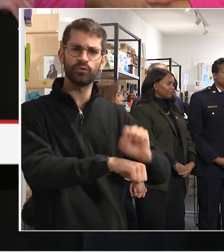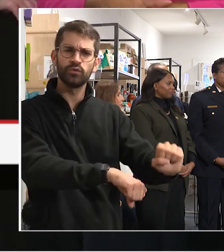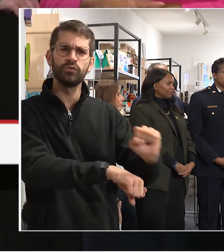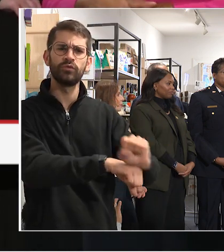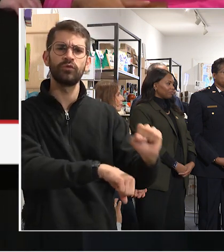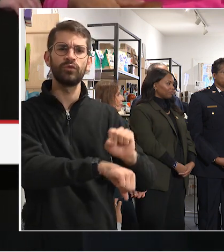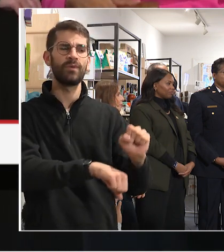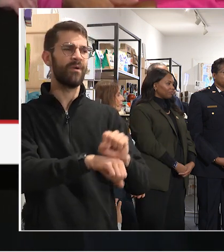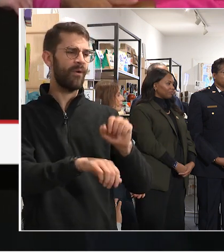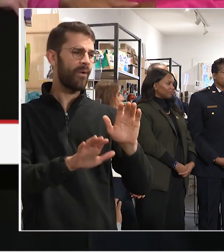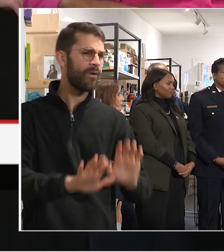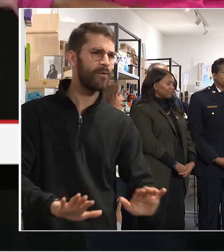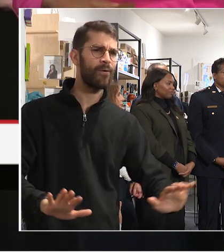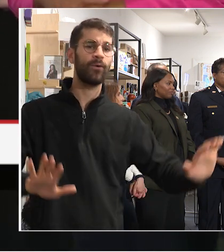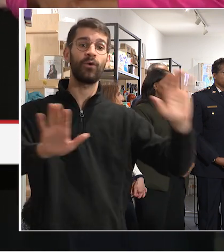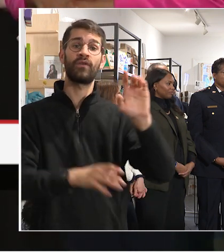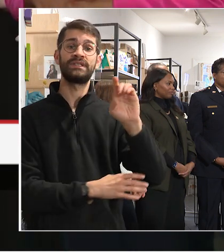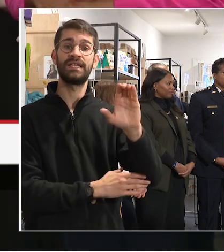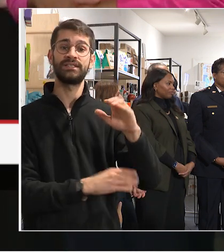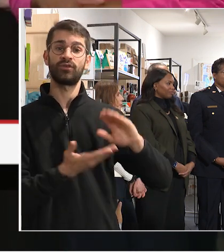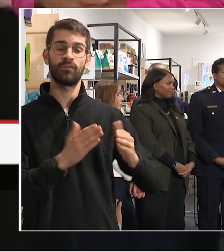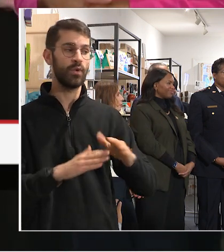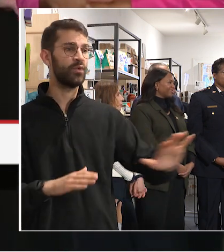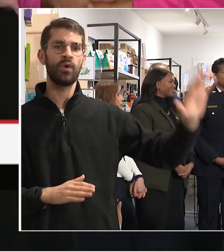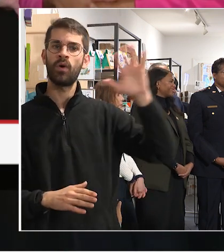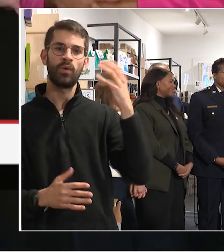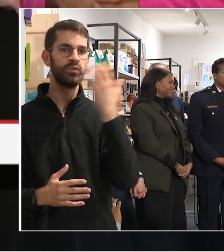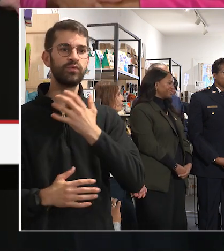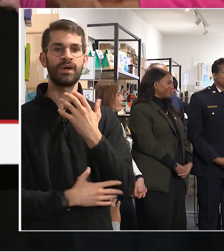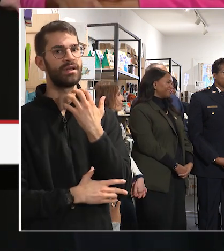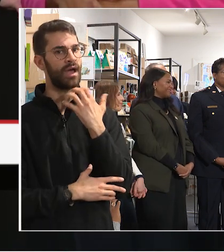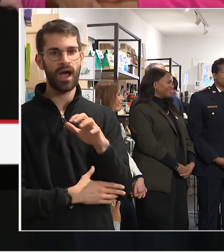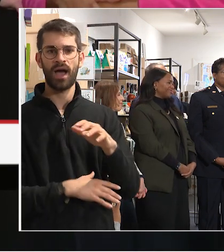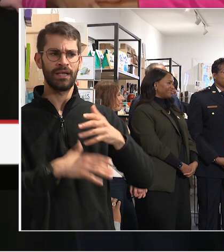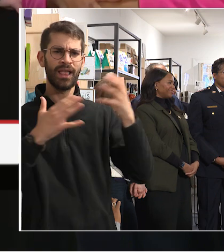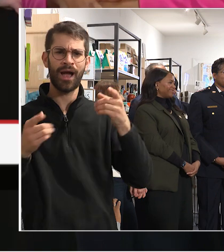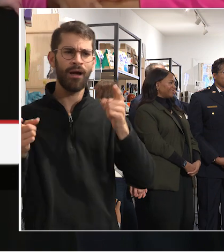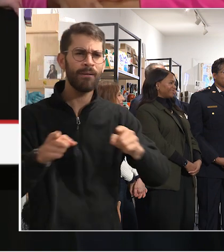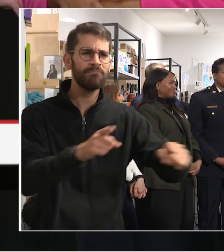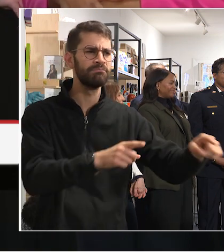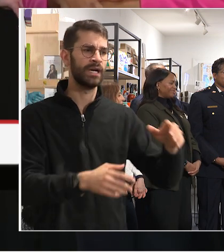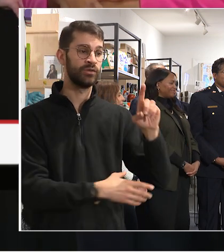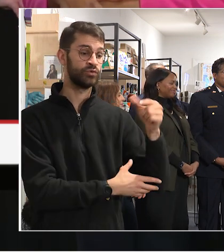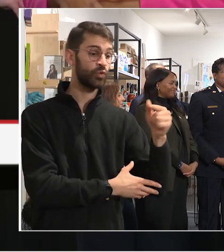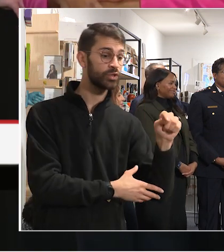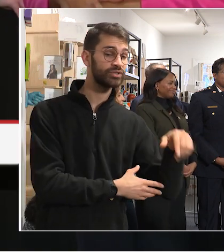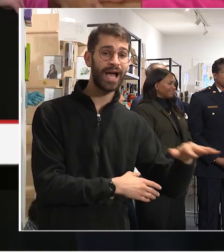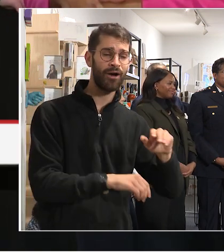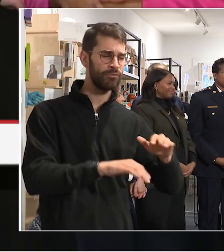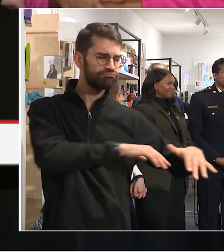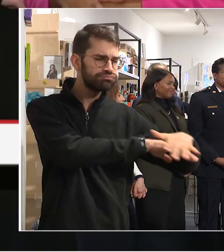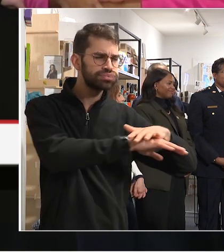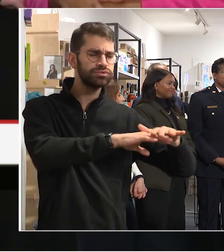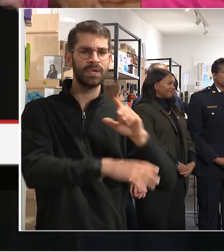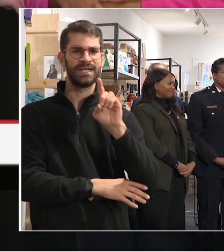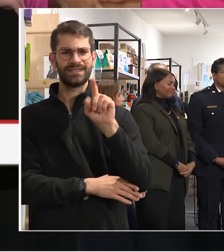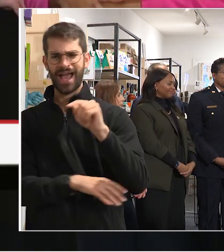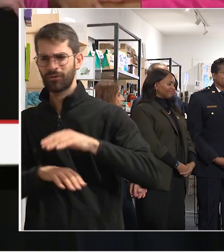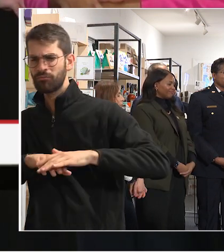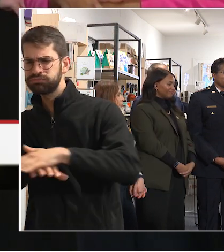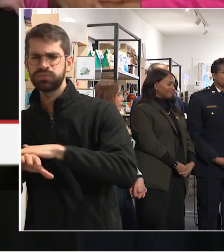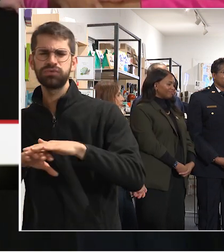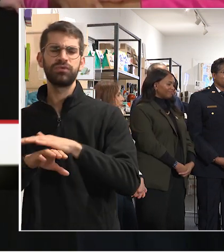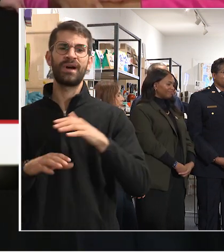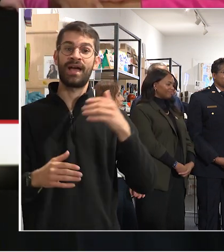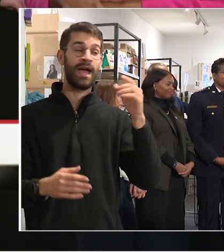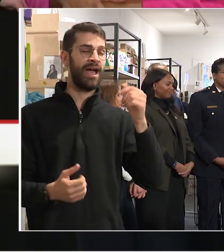of the district's community is hot. So you can go to Georgetown, you can go to downtown, you can go anywhere. Every part is hot,